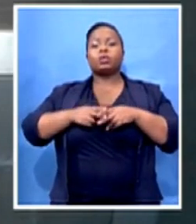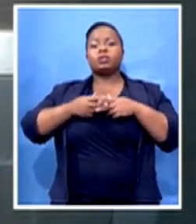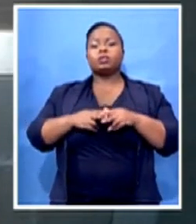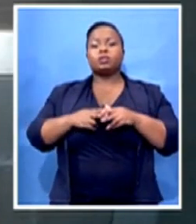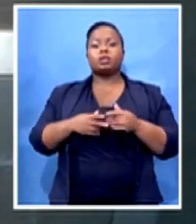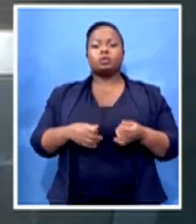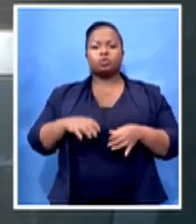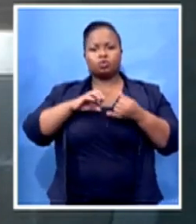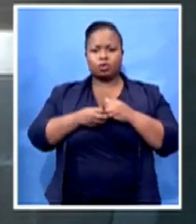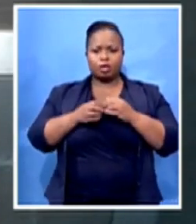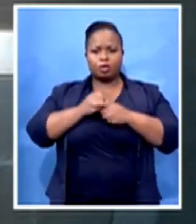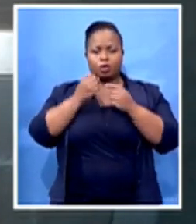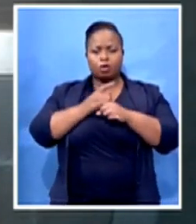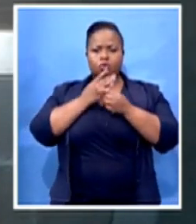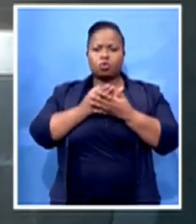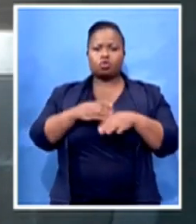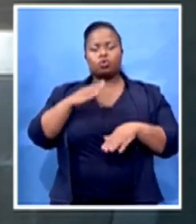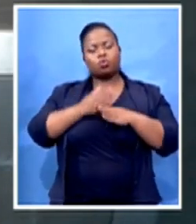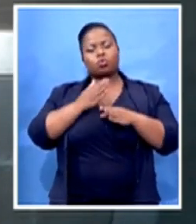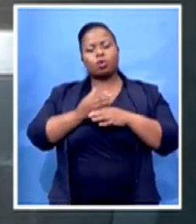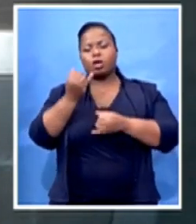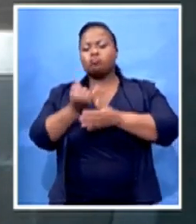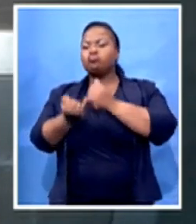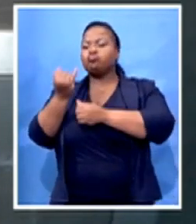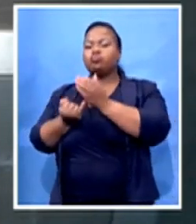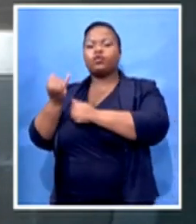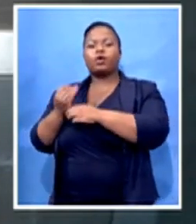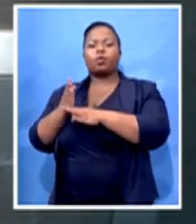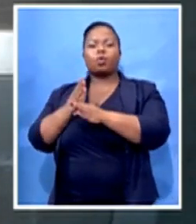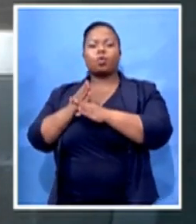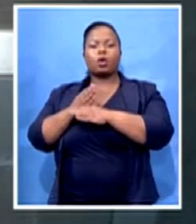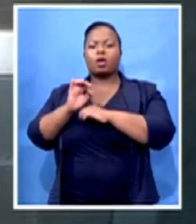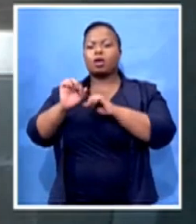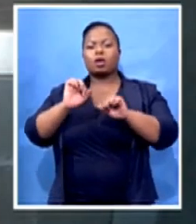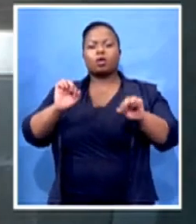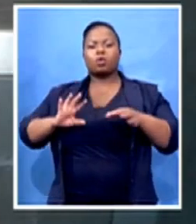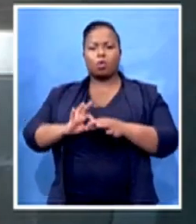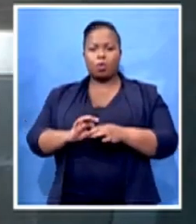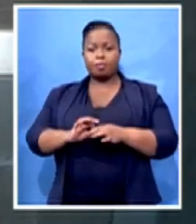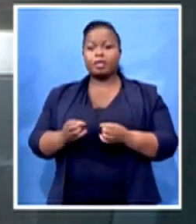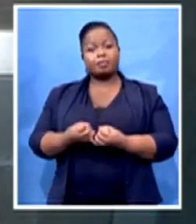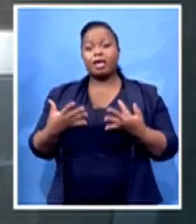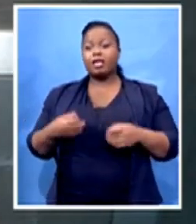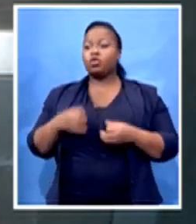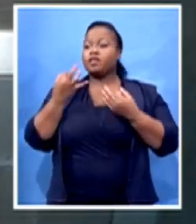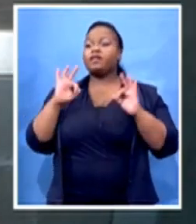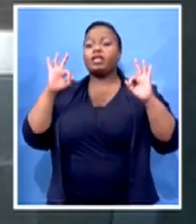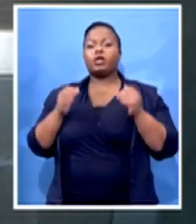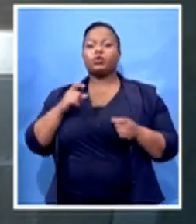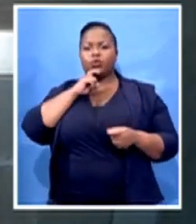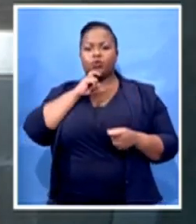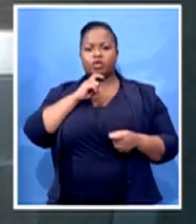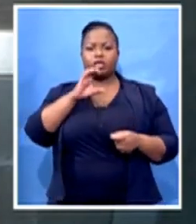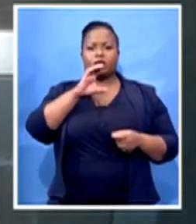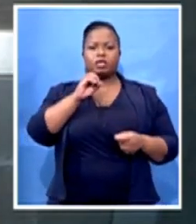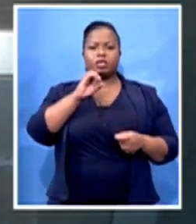you collaborate online. There's a number of free tools that you can use. One of them is Cisco Umbrella. You could use the free